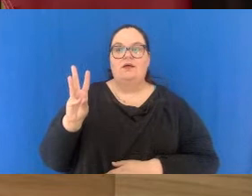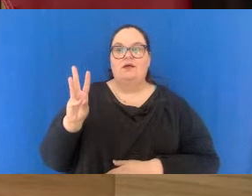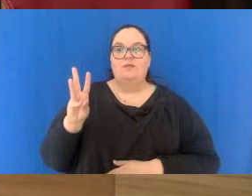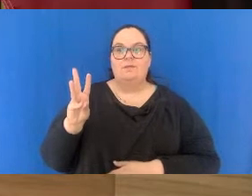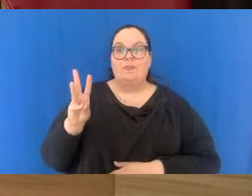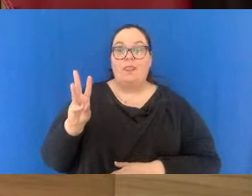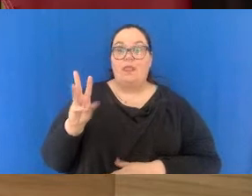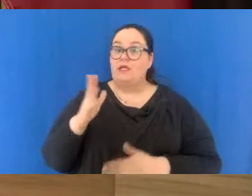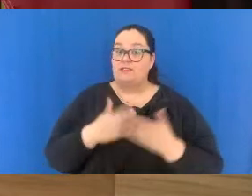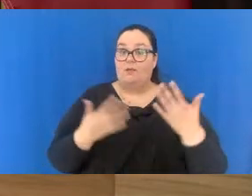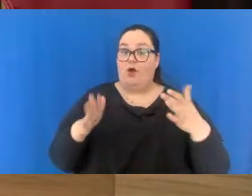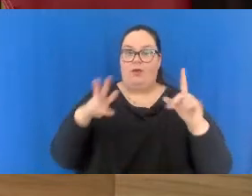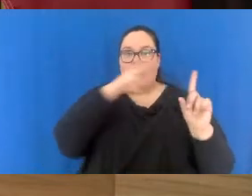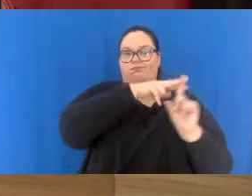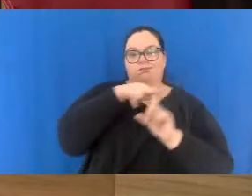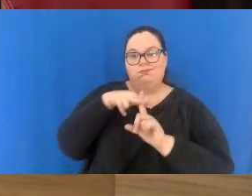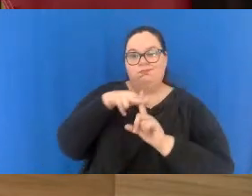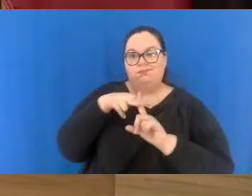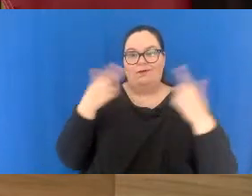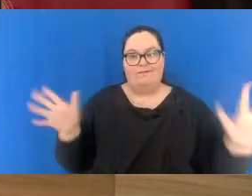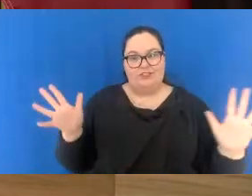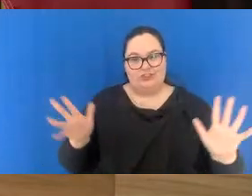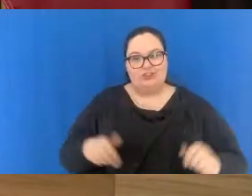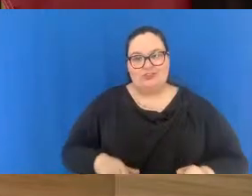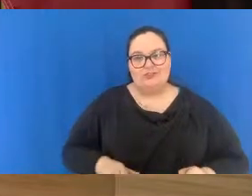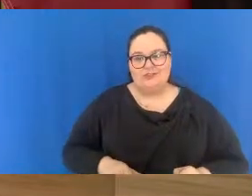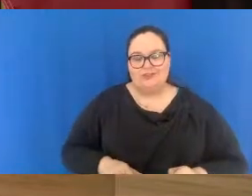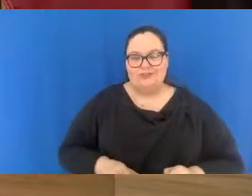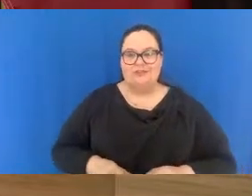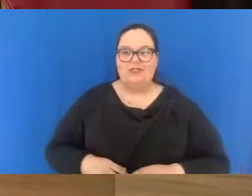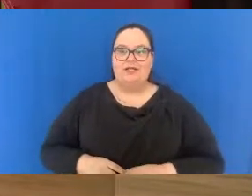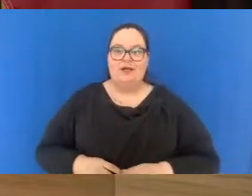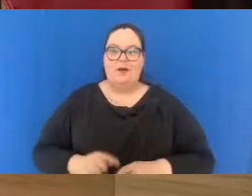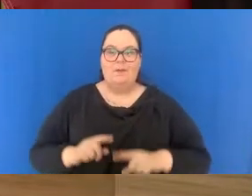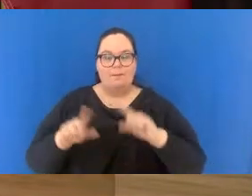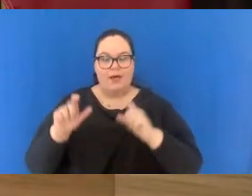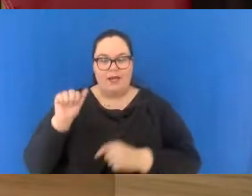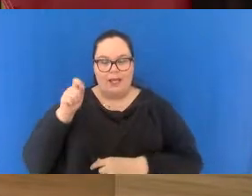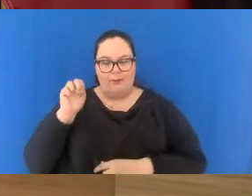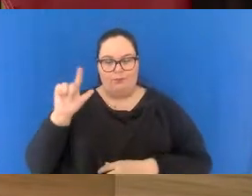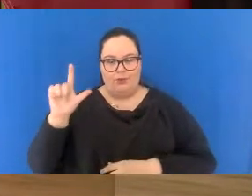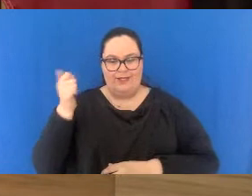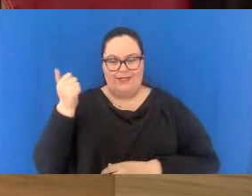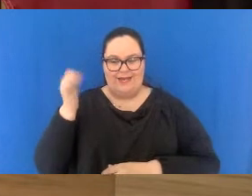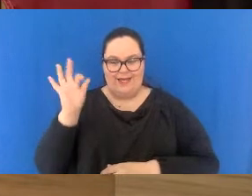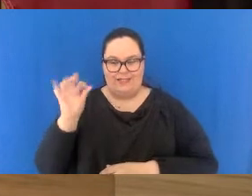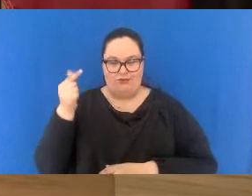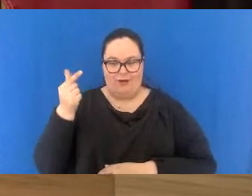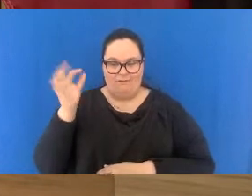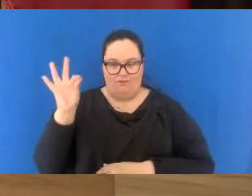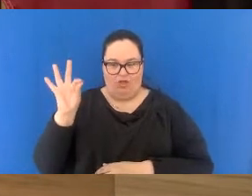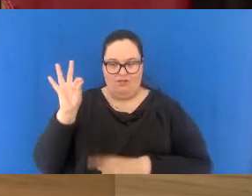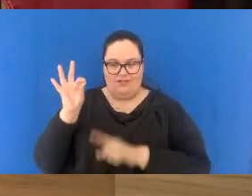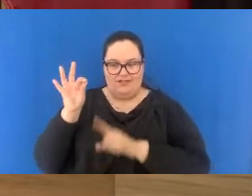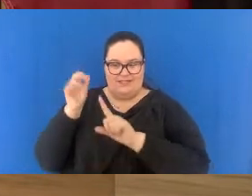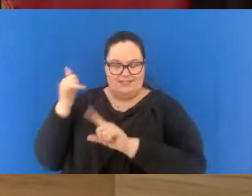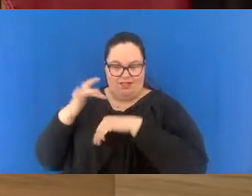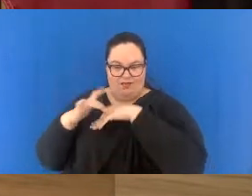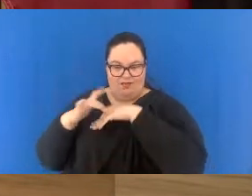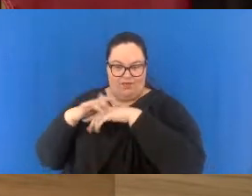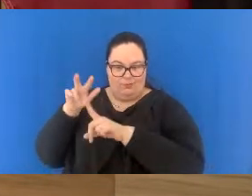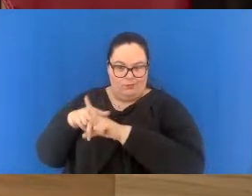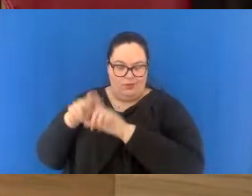of those are already fully booked, but the April 19th one in Grand Falls still has spots, and the